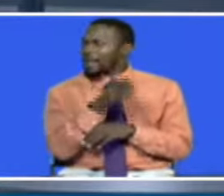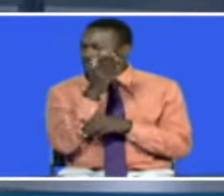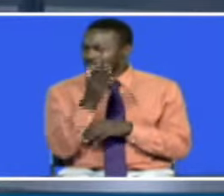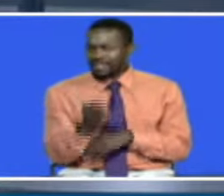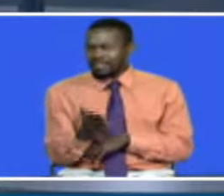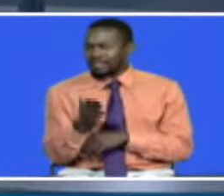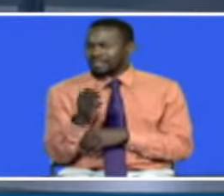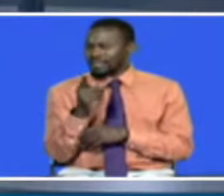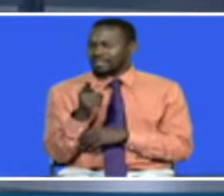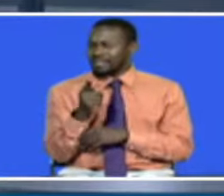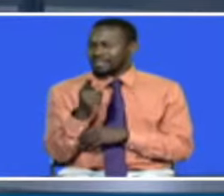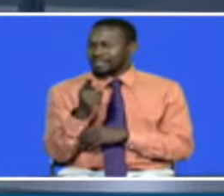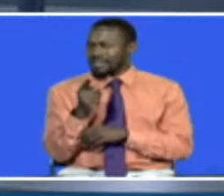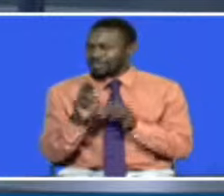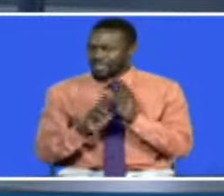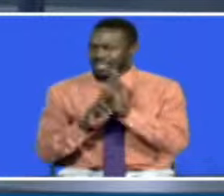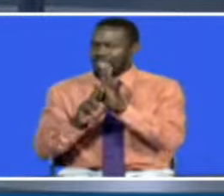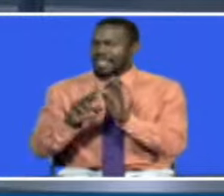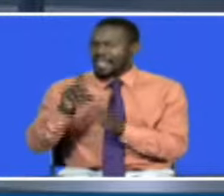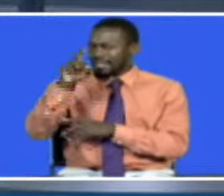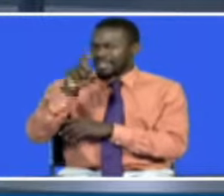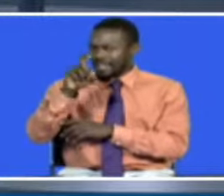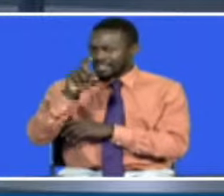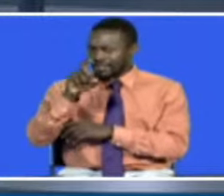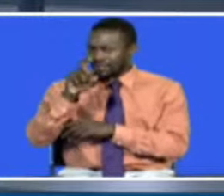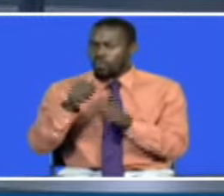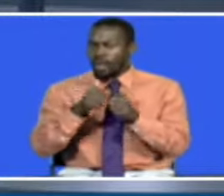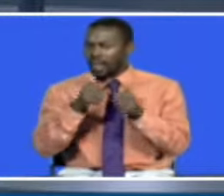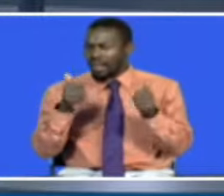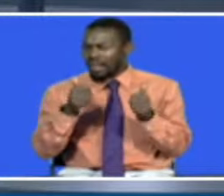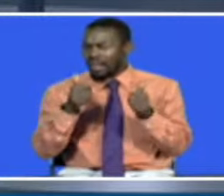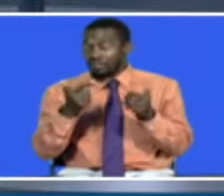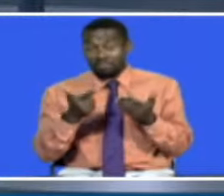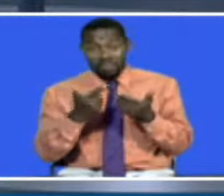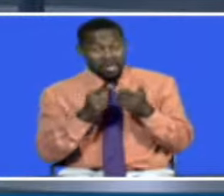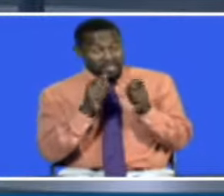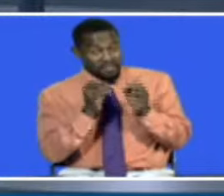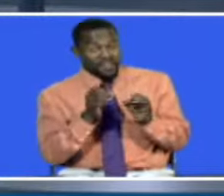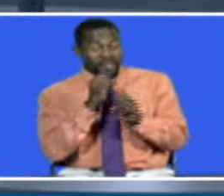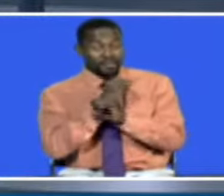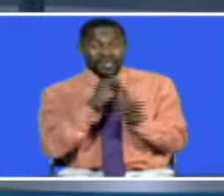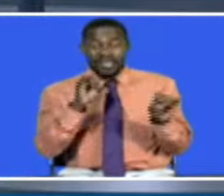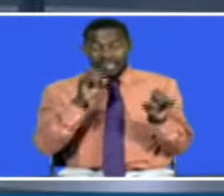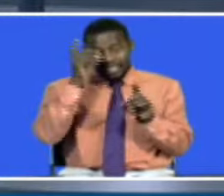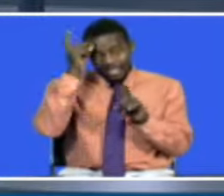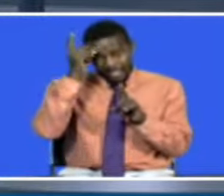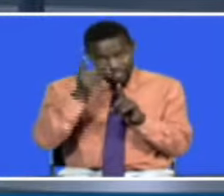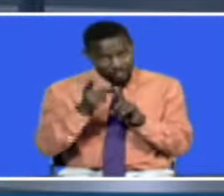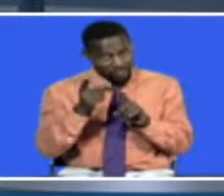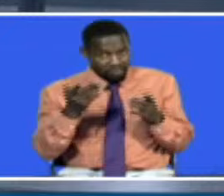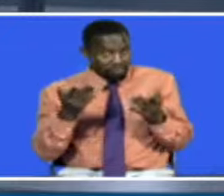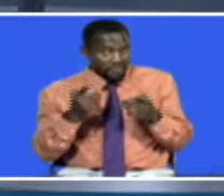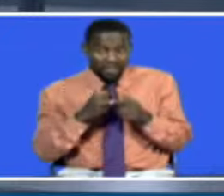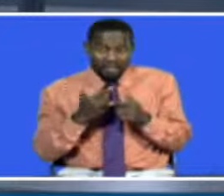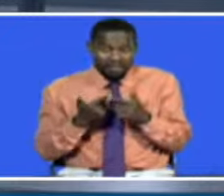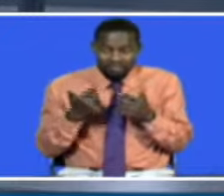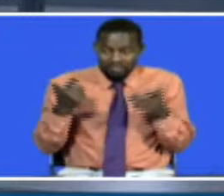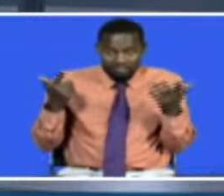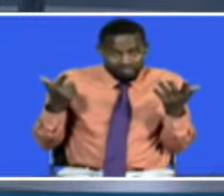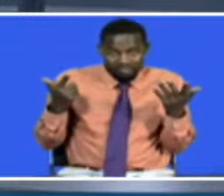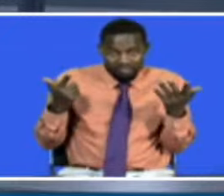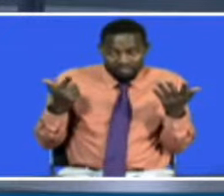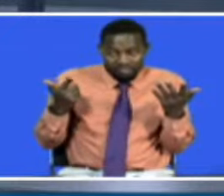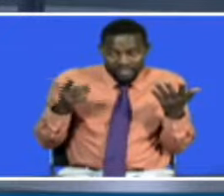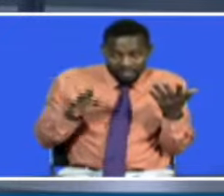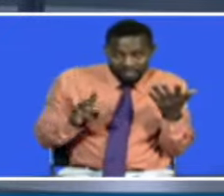executive, woe unto them. If this was an independent decision based on facts, law, and